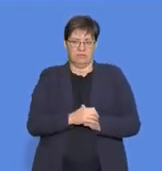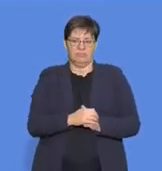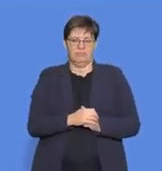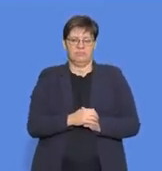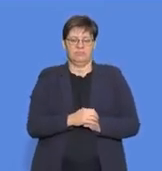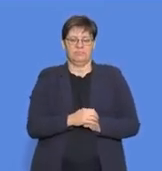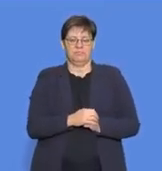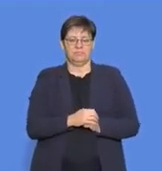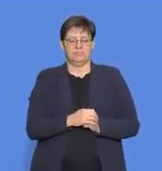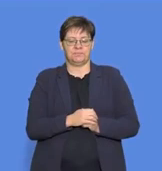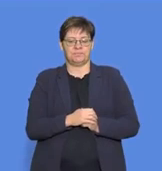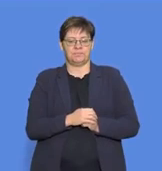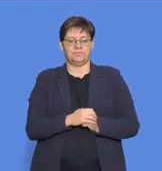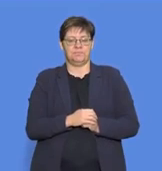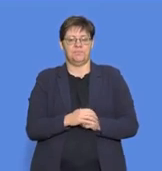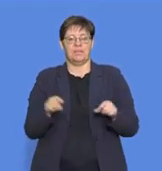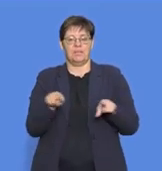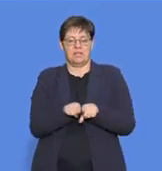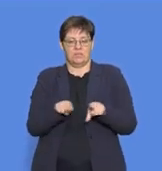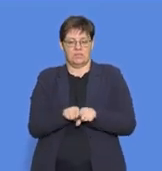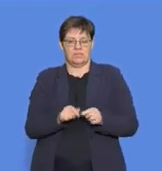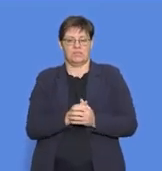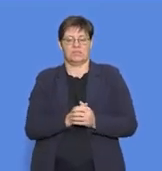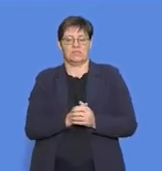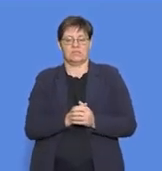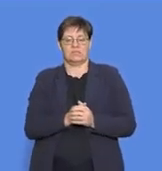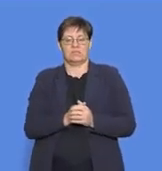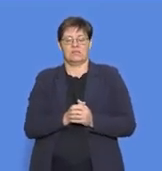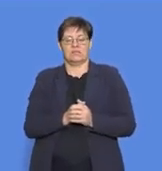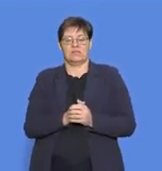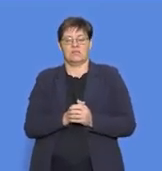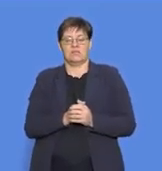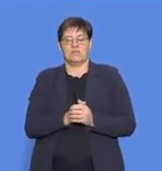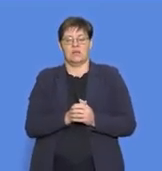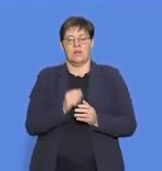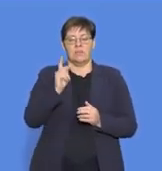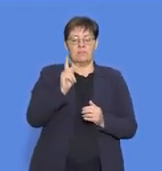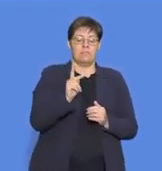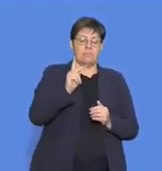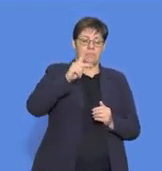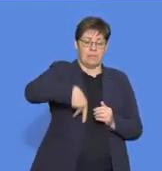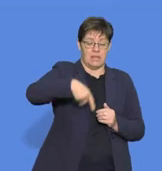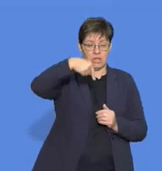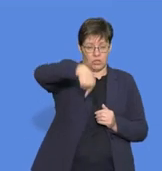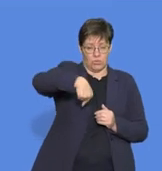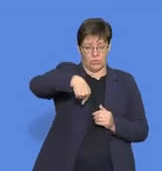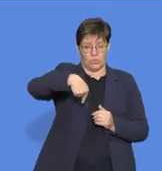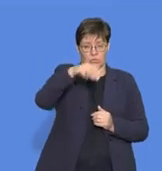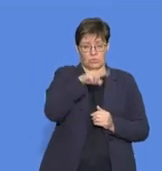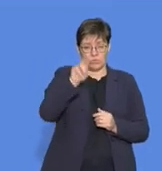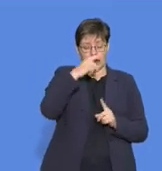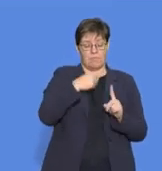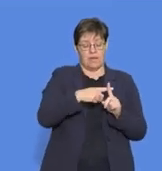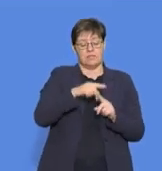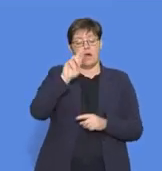begin our cos rule, we're going to say QR squared, so that one, equals, and we're going to use now the other 2 side squares in our